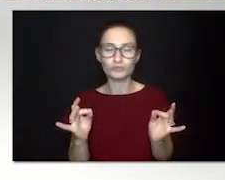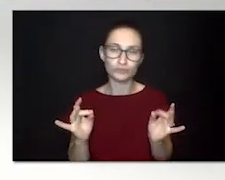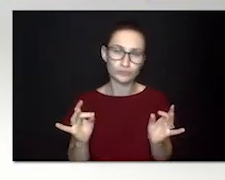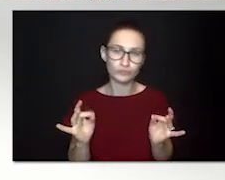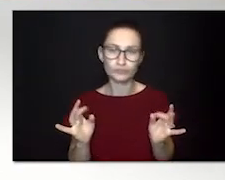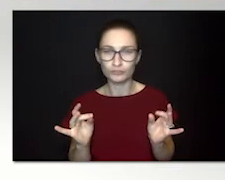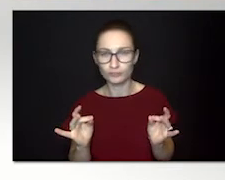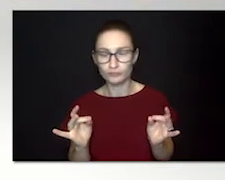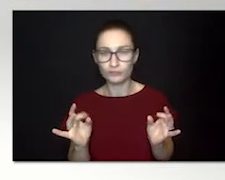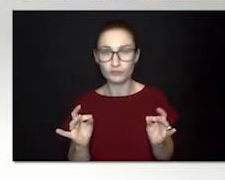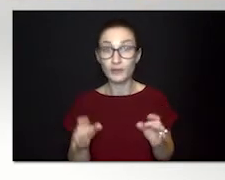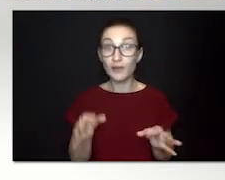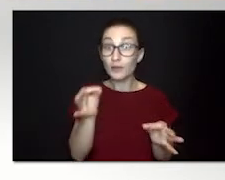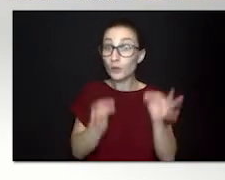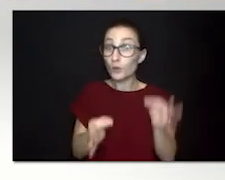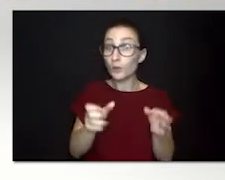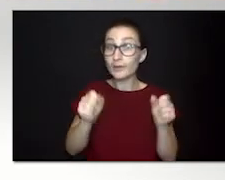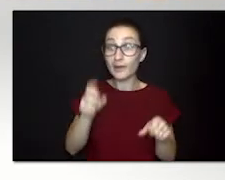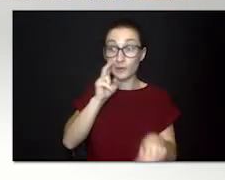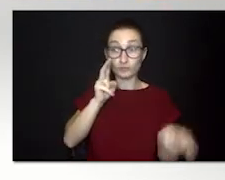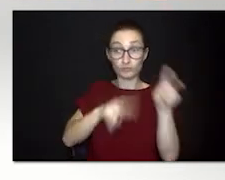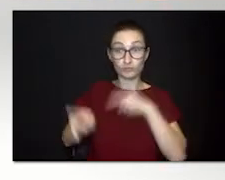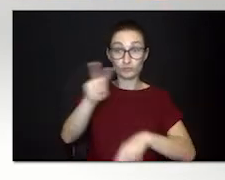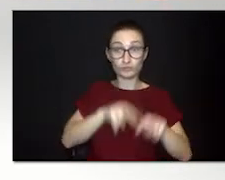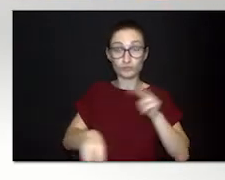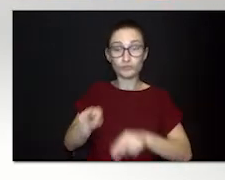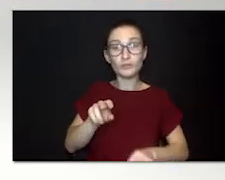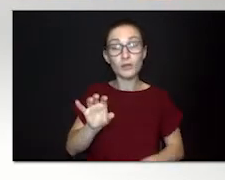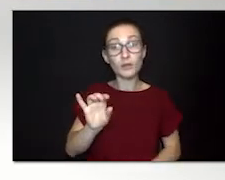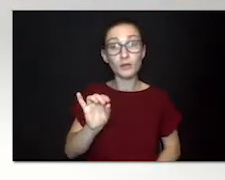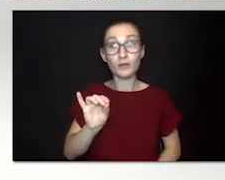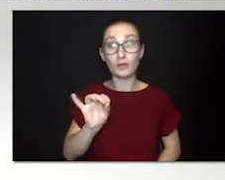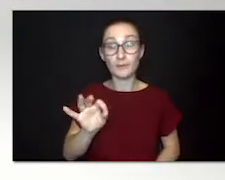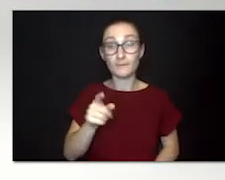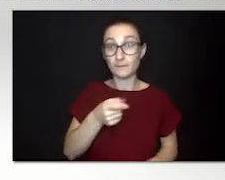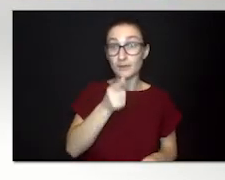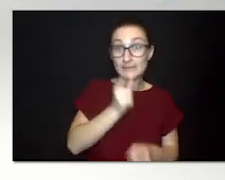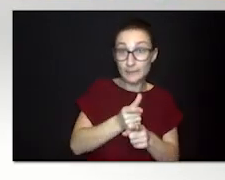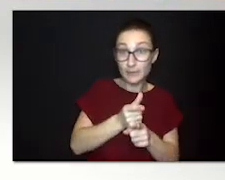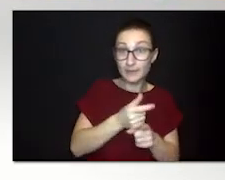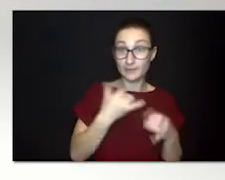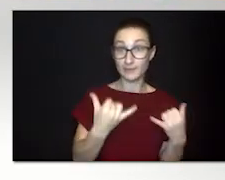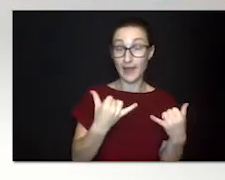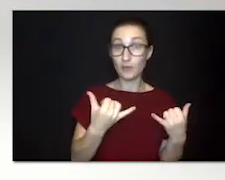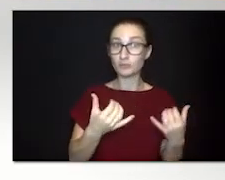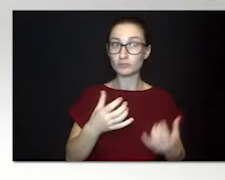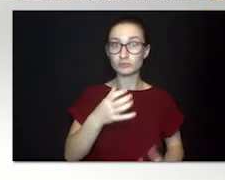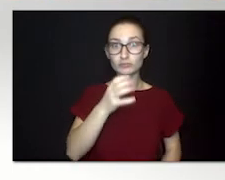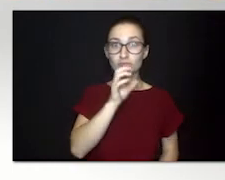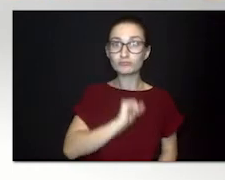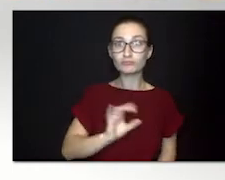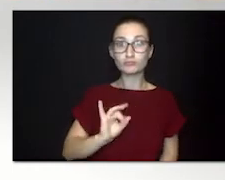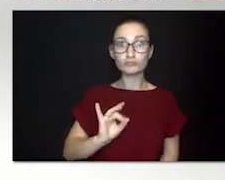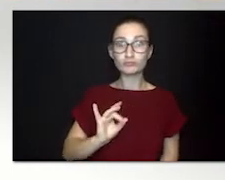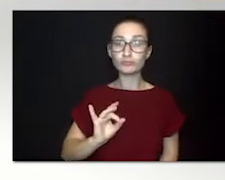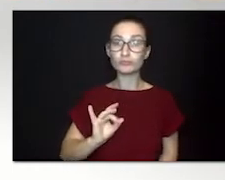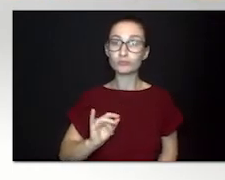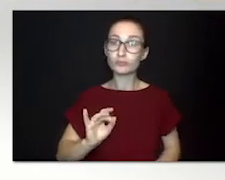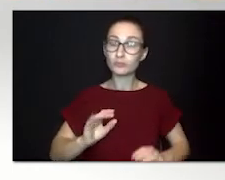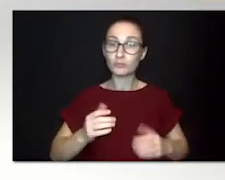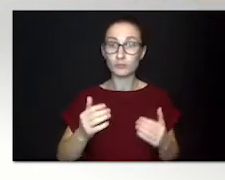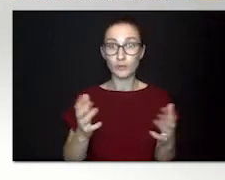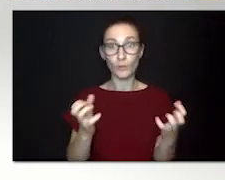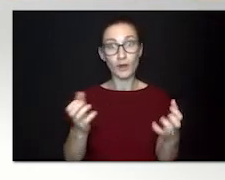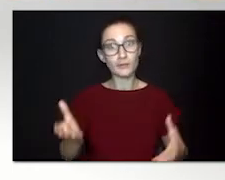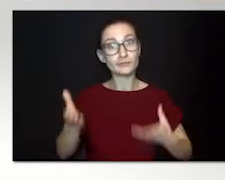that's definitely, the court can look at it if the sibling who's now reached the age of majority